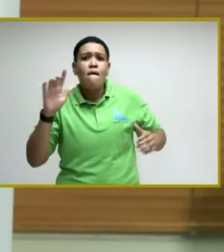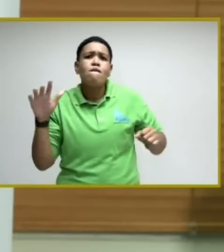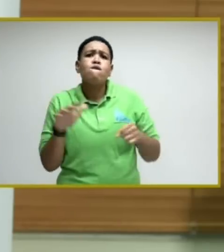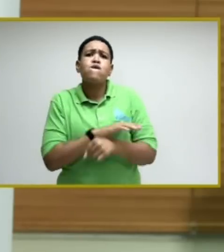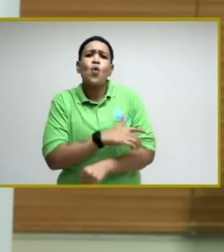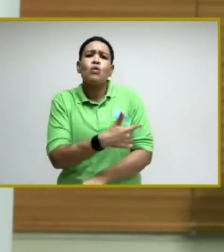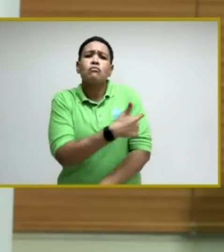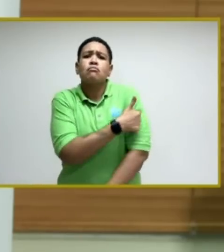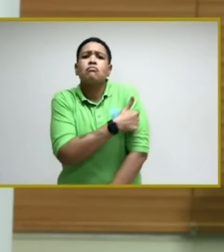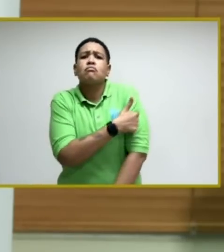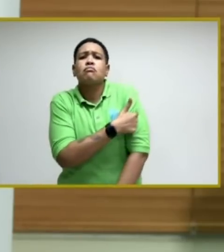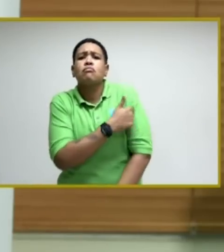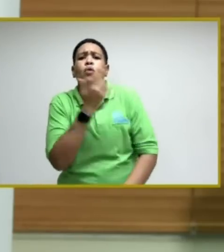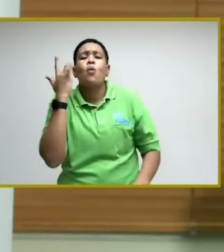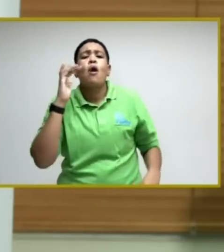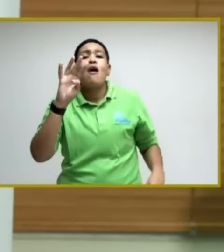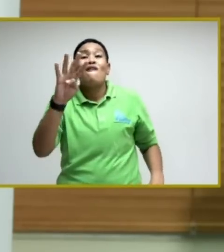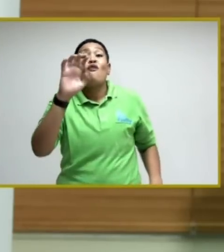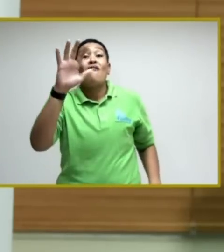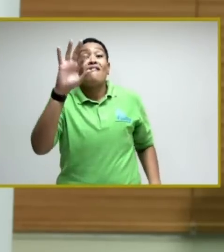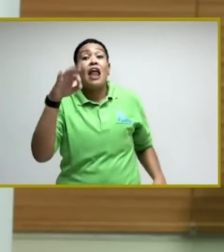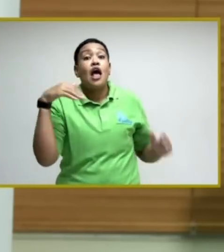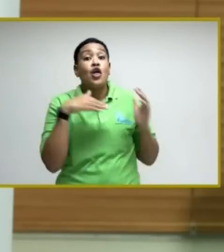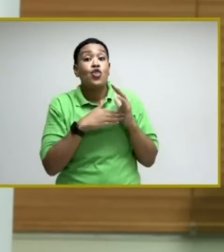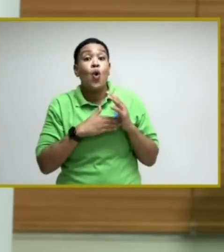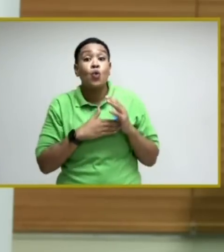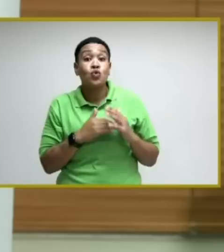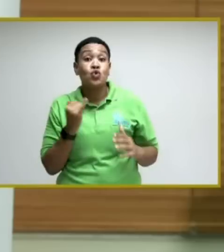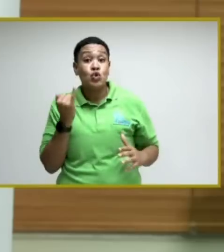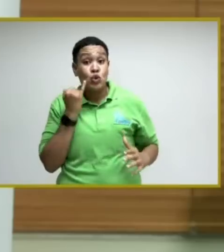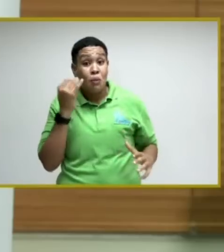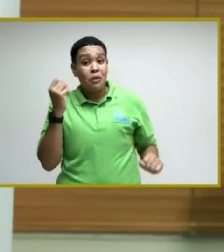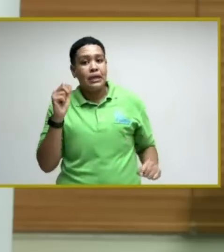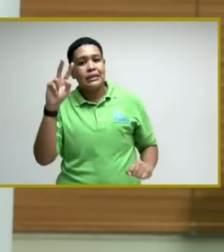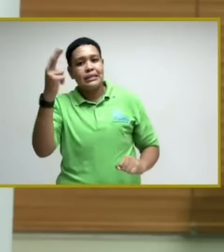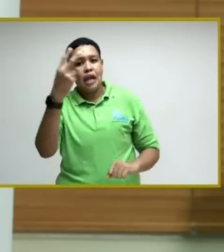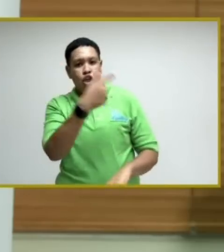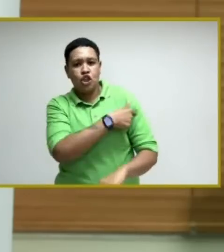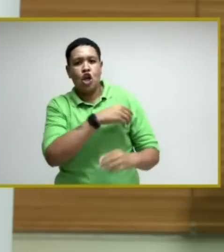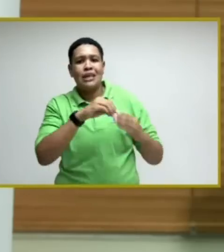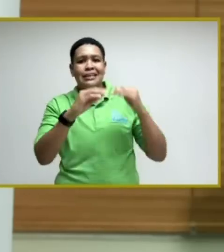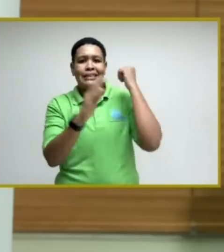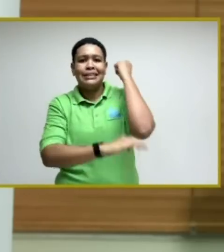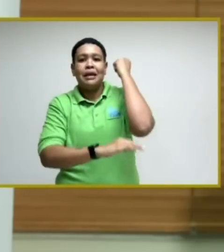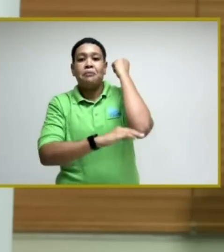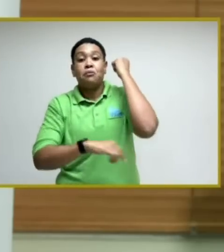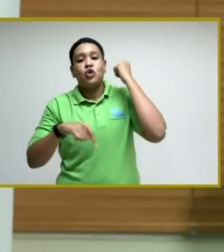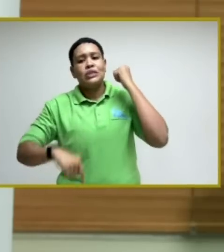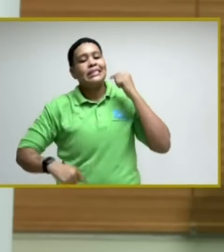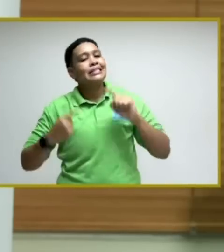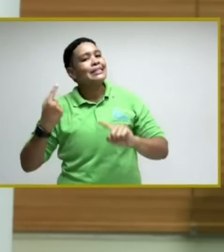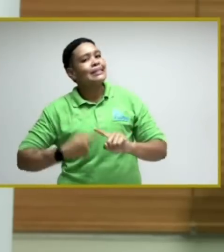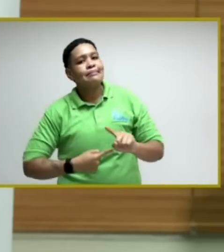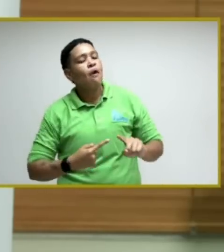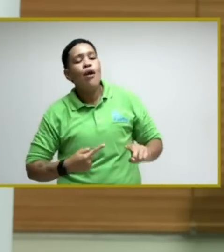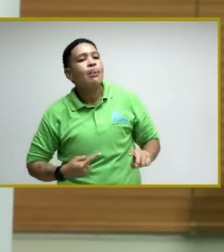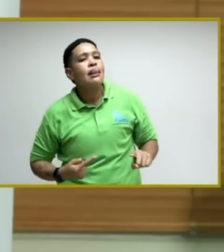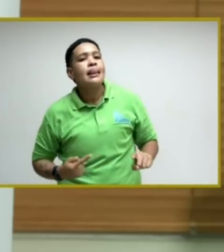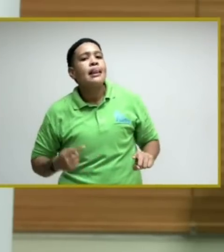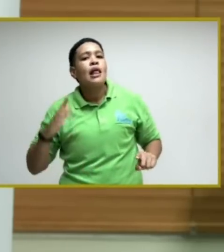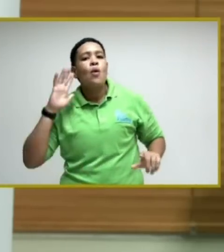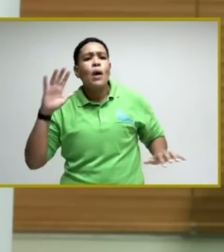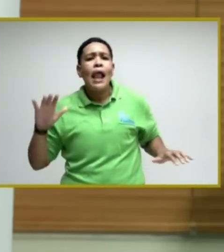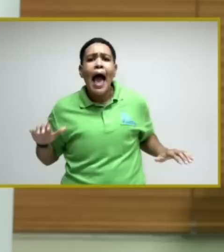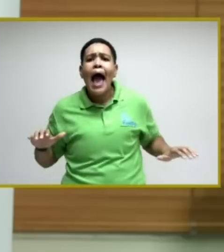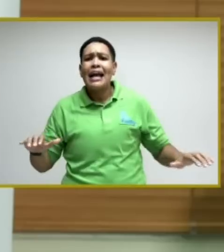dose, 459,000, many of whom are due for their second dose in September. And so this month will be a very